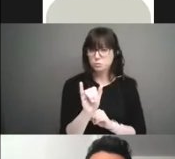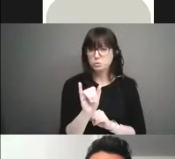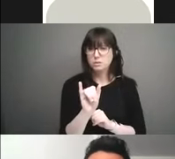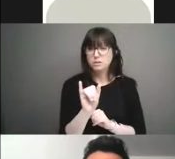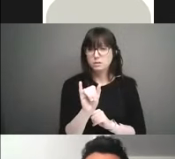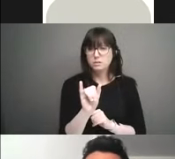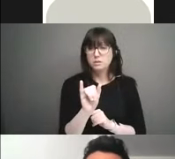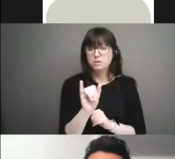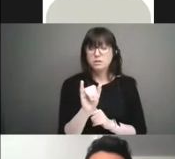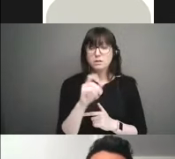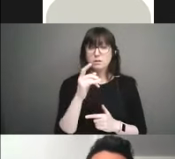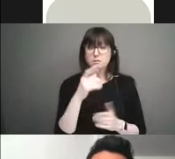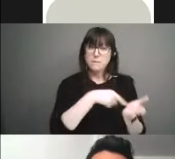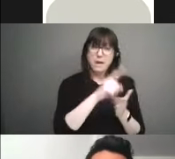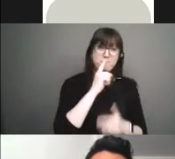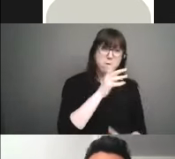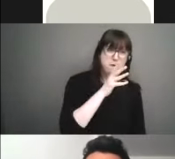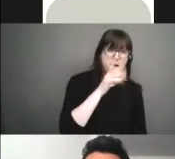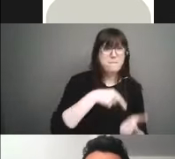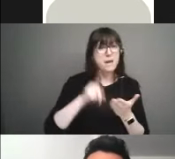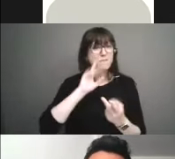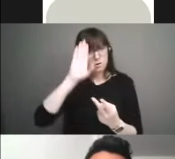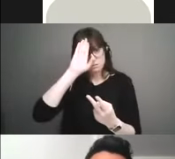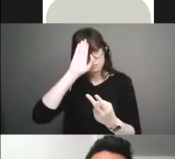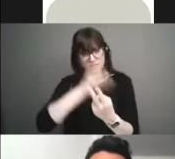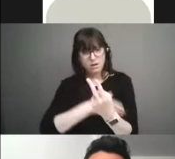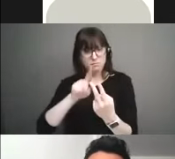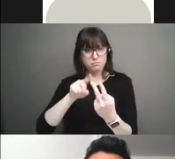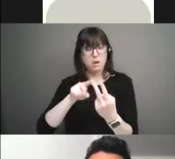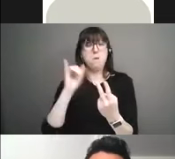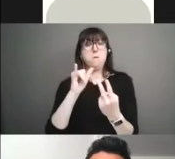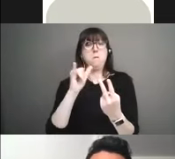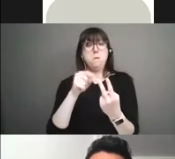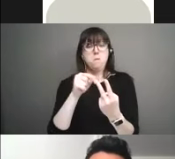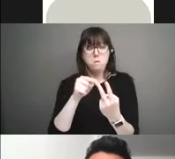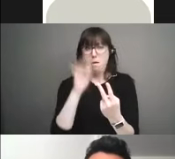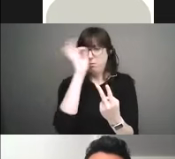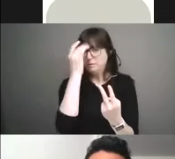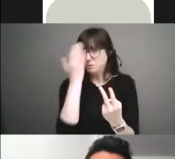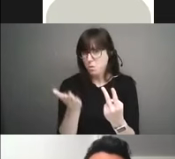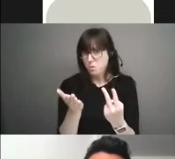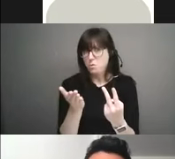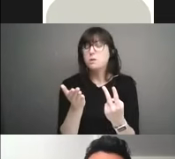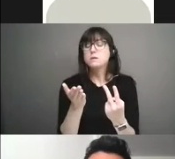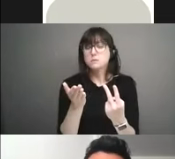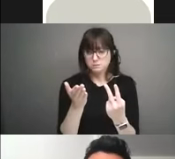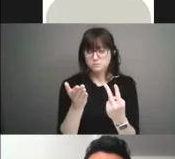to the mother and the son that had realized his improper actions